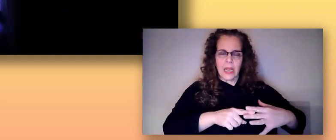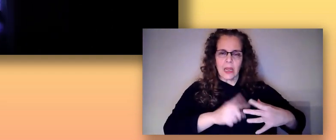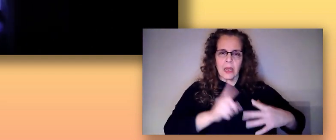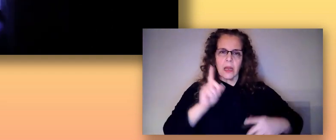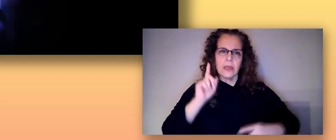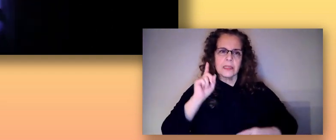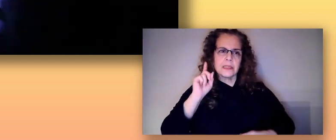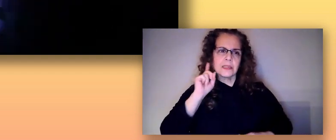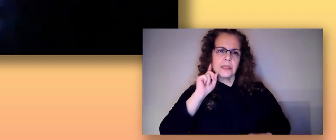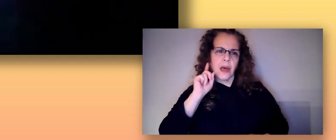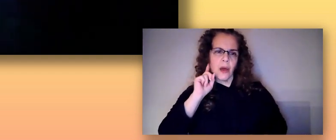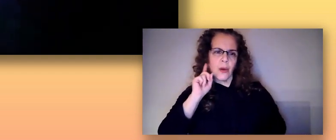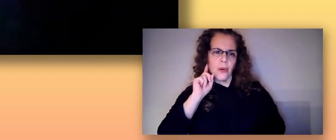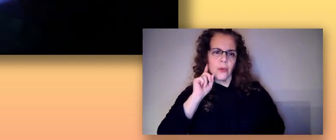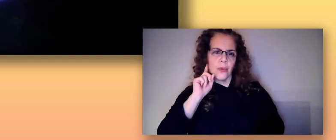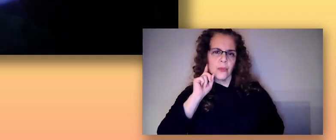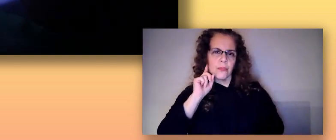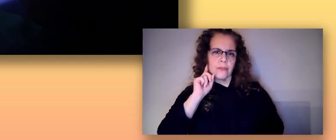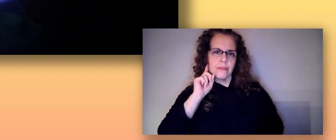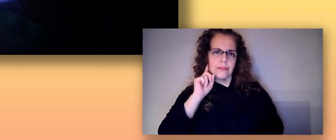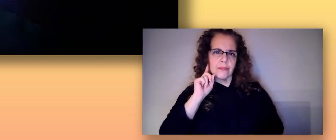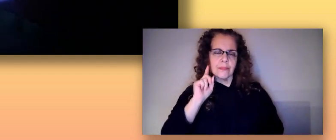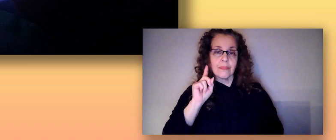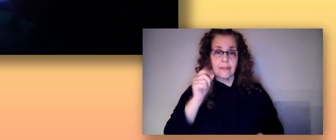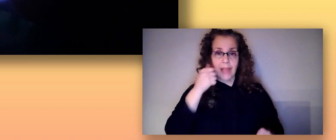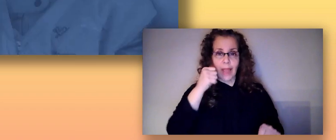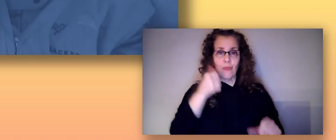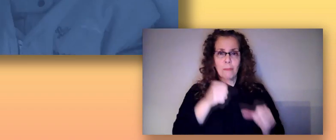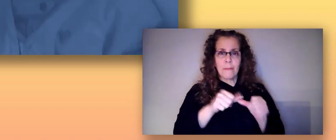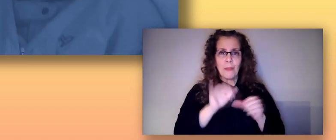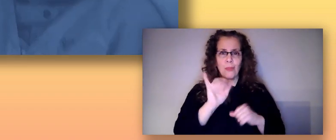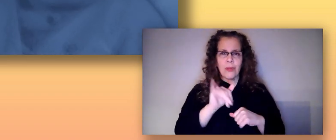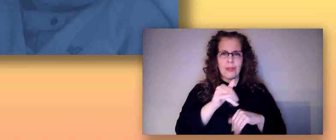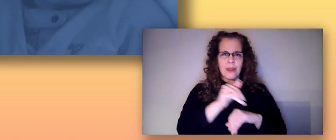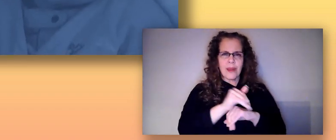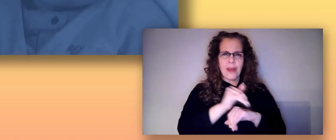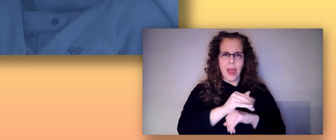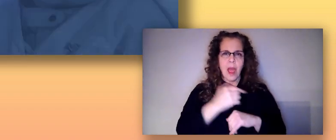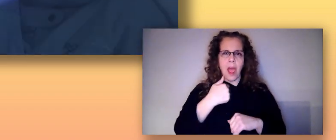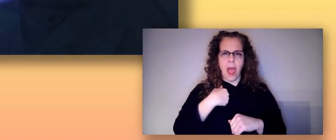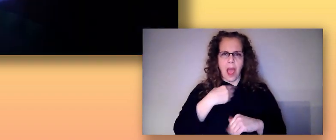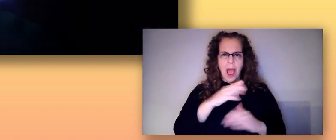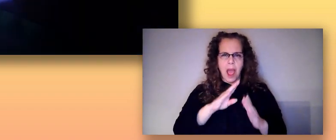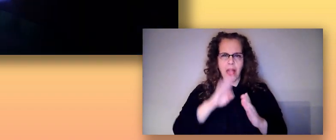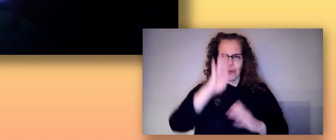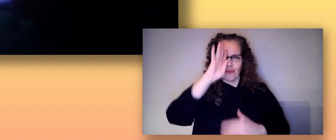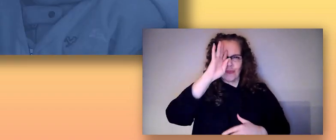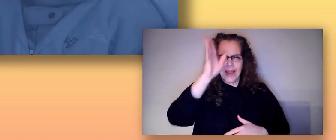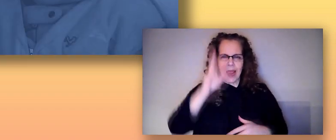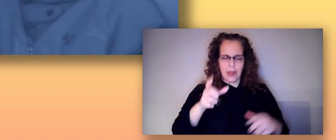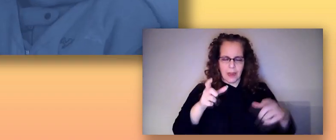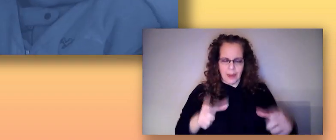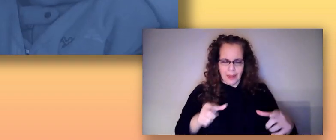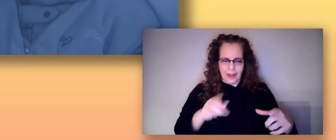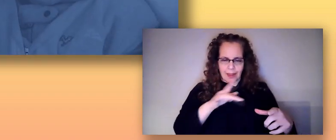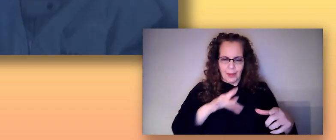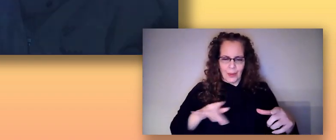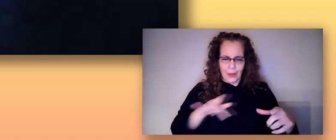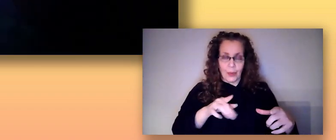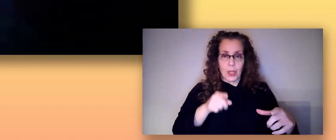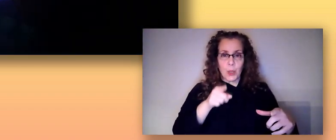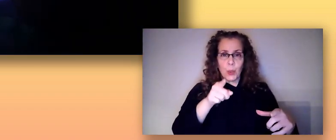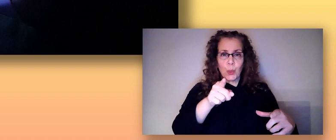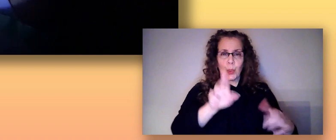sound. I remember the night I created the groove. I was holding you, and I released as breath